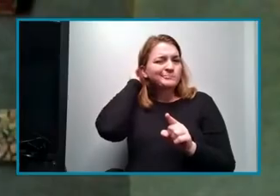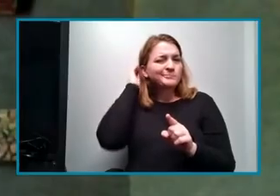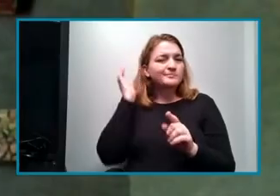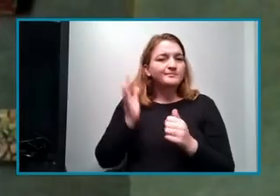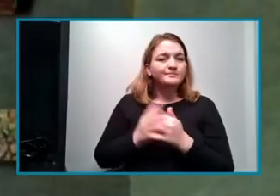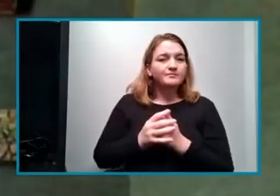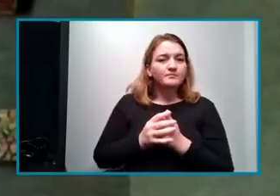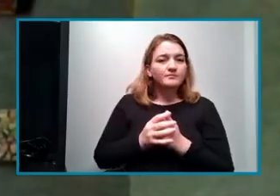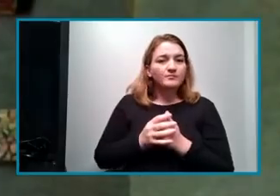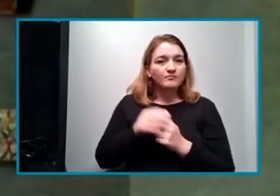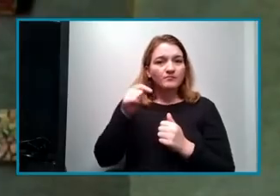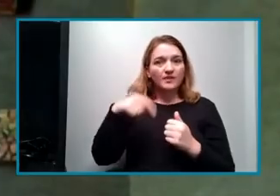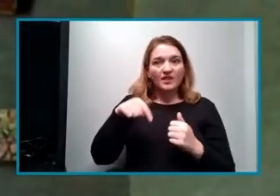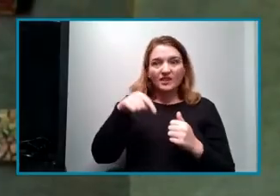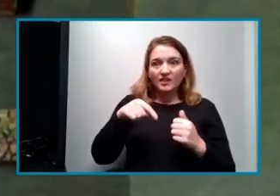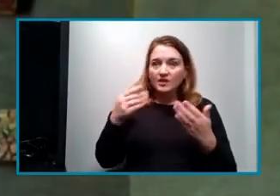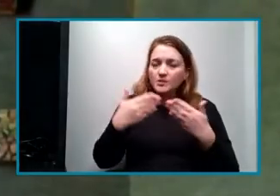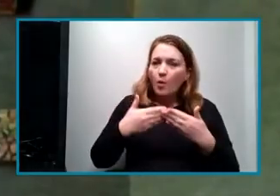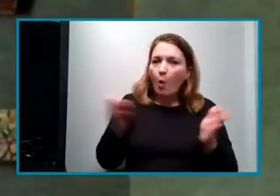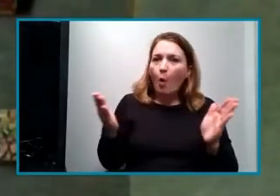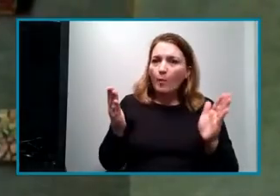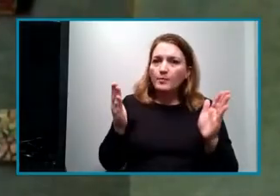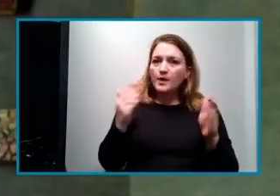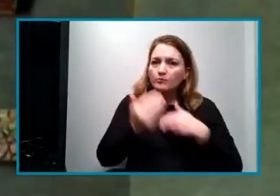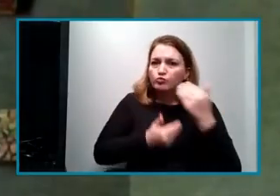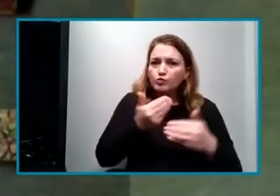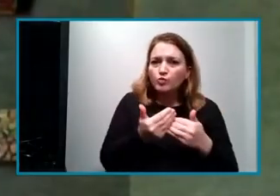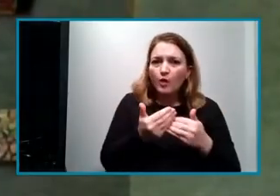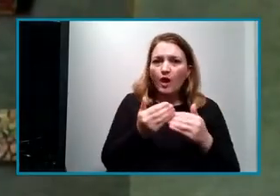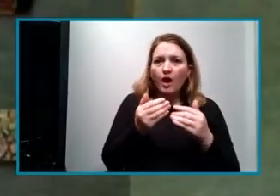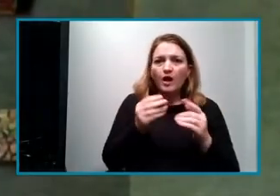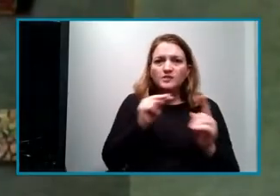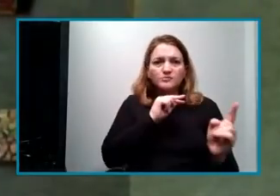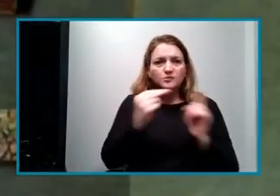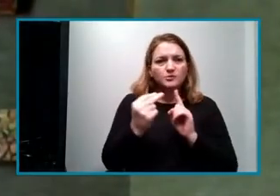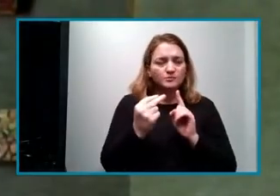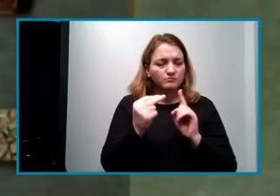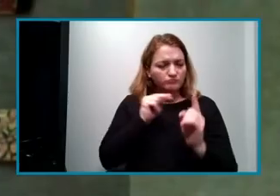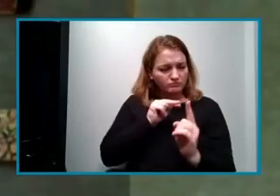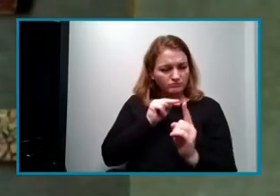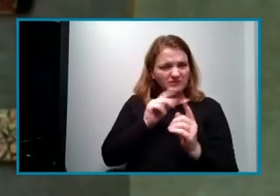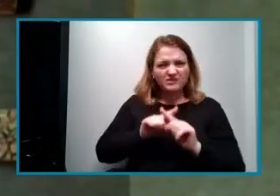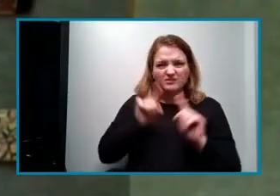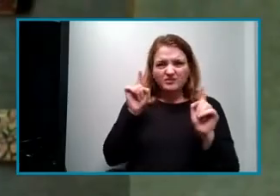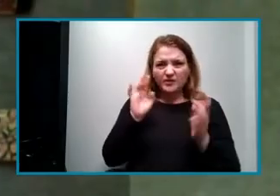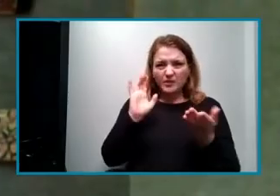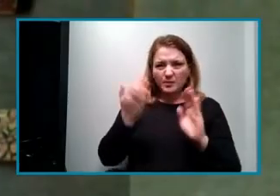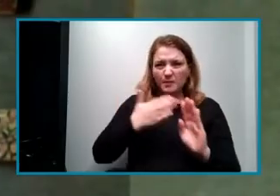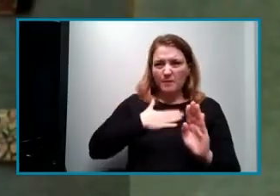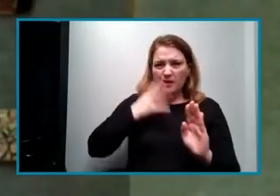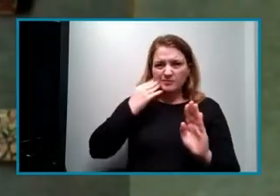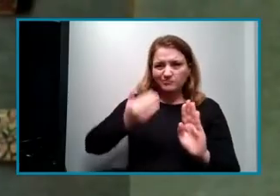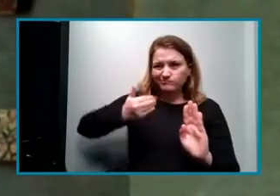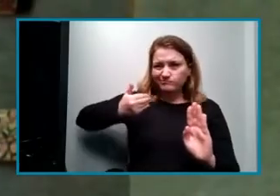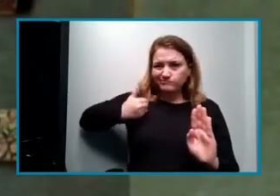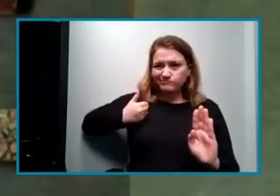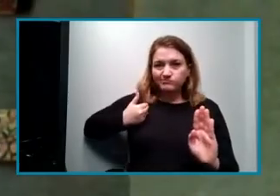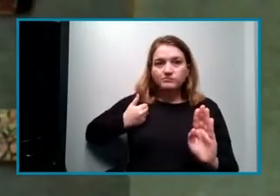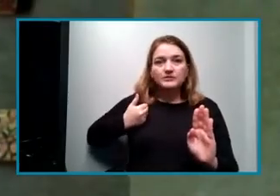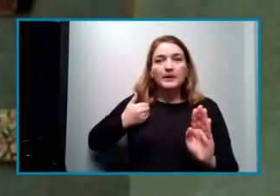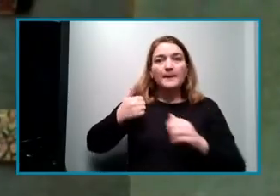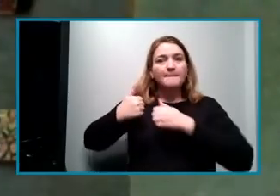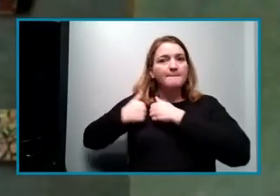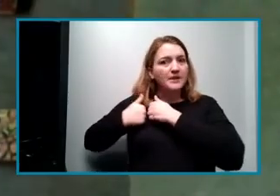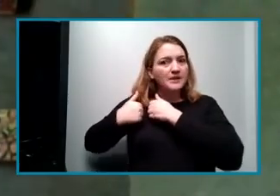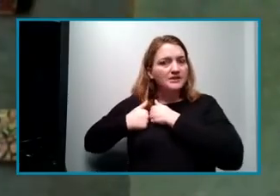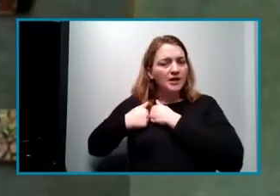This was a lot more open and looked at things a bit differently than some folks in the military might be used to looking at